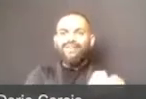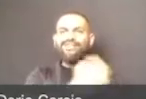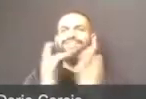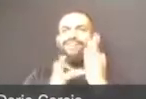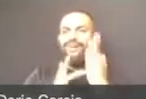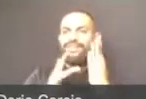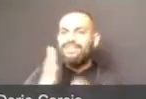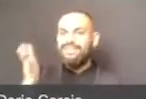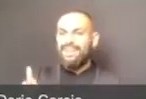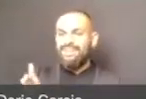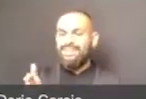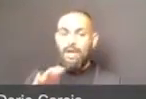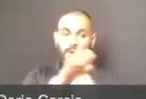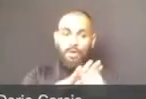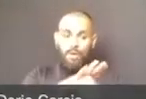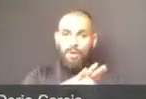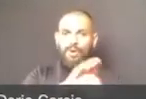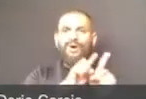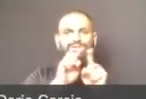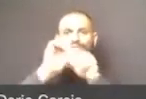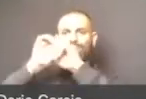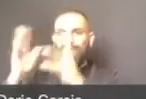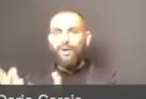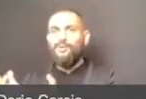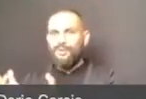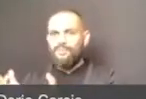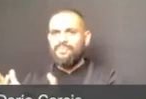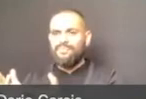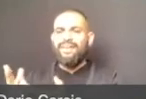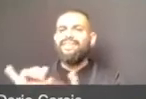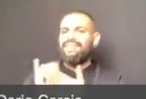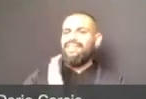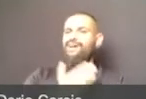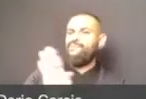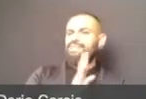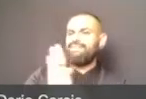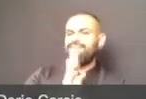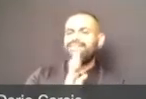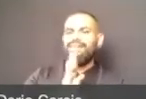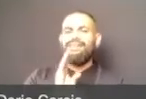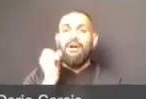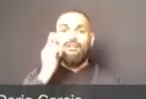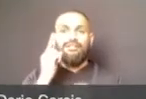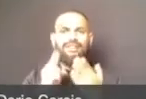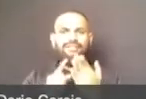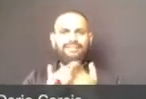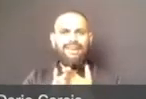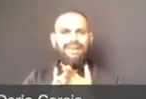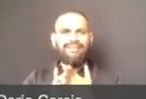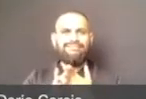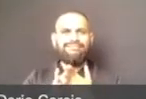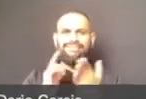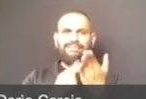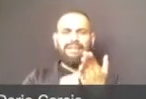locally, global to local. And that is our business. And in some ways, we do understand that that causes some challenges.